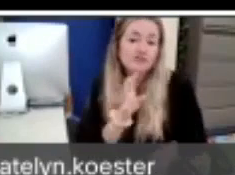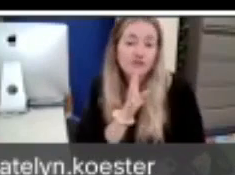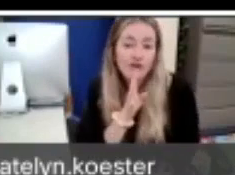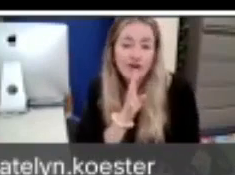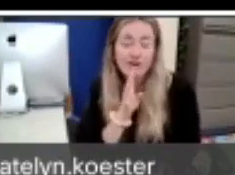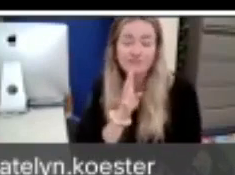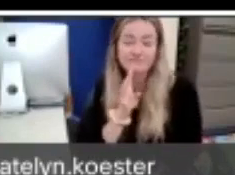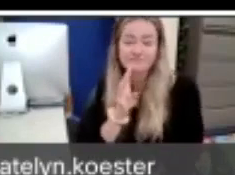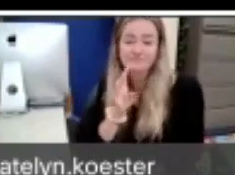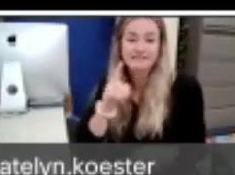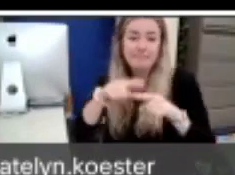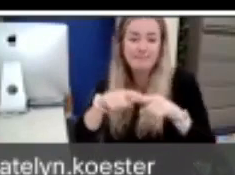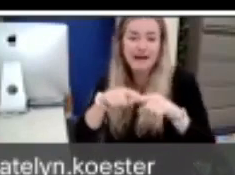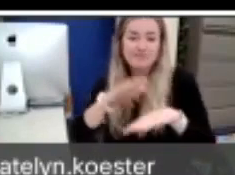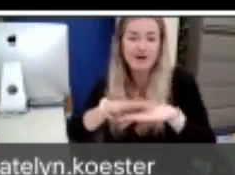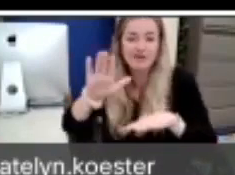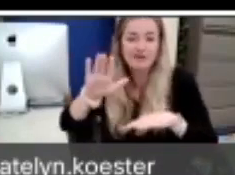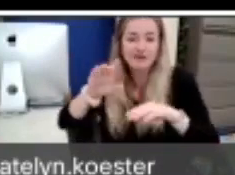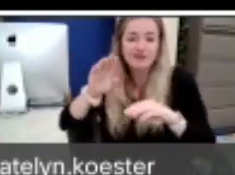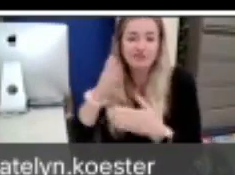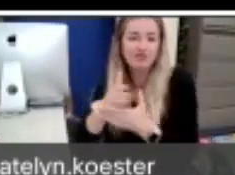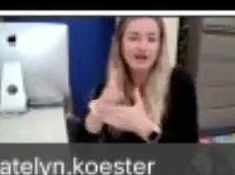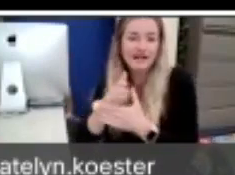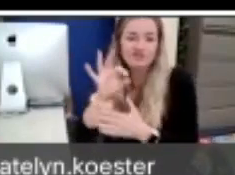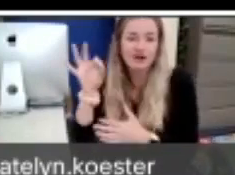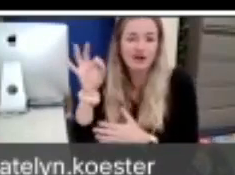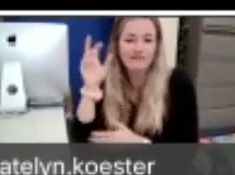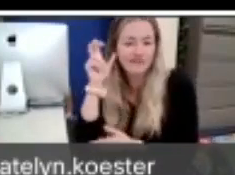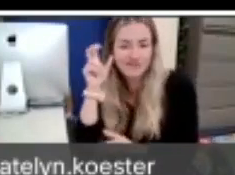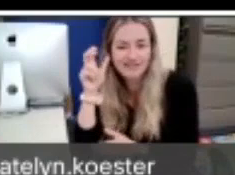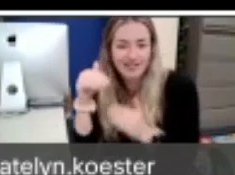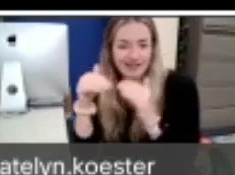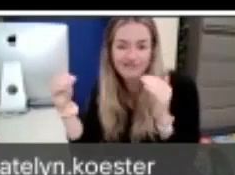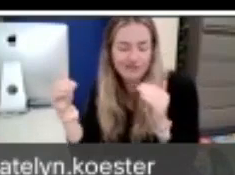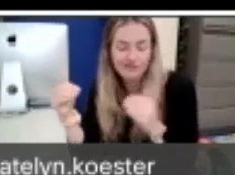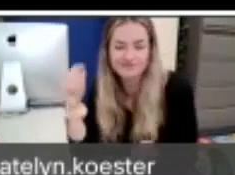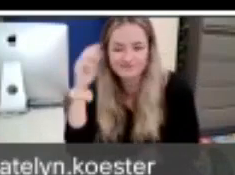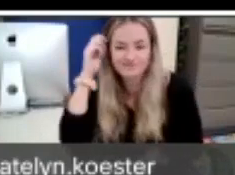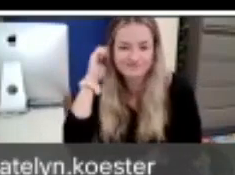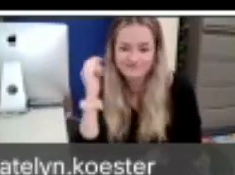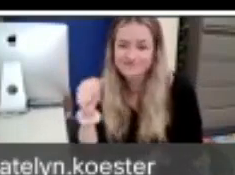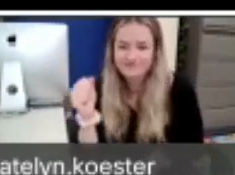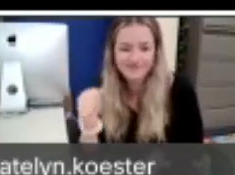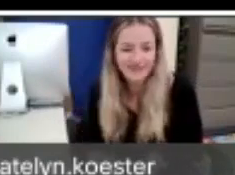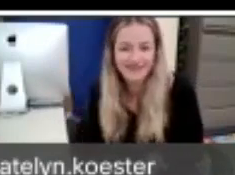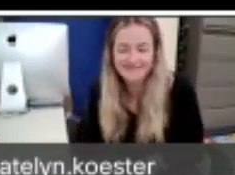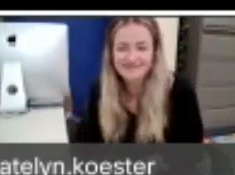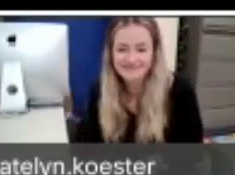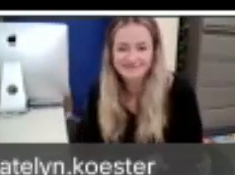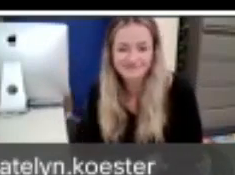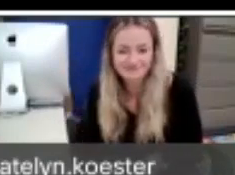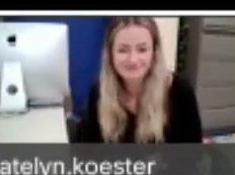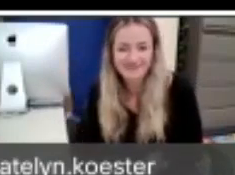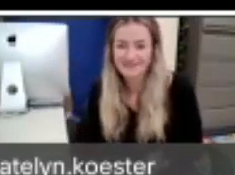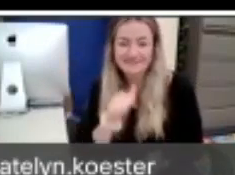Some deaf people can talk depending on their like range of hearing, their levels, things